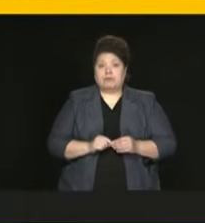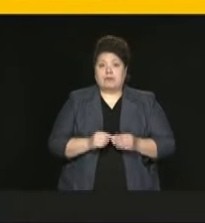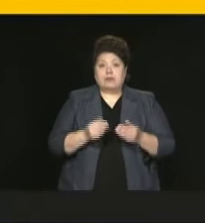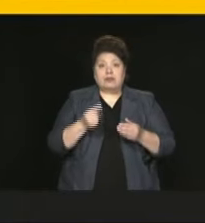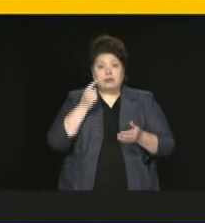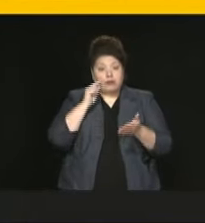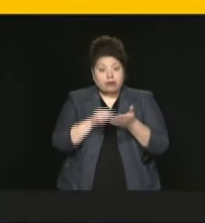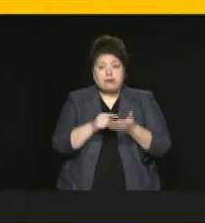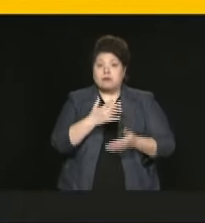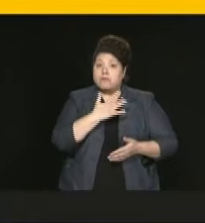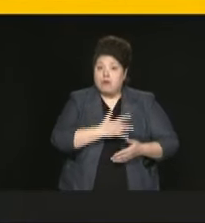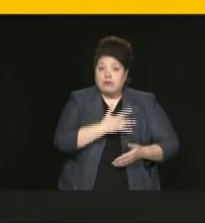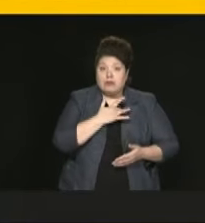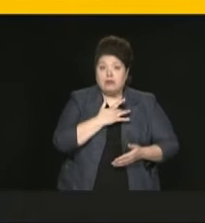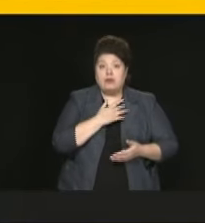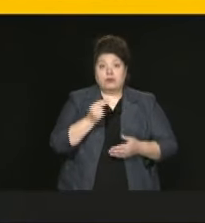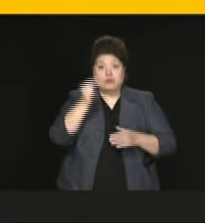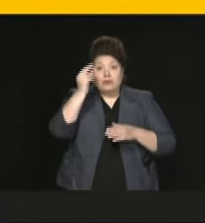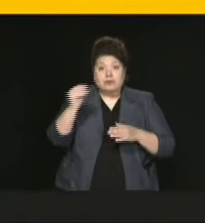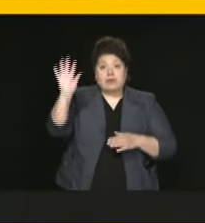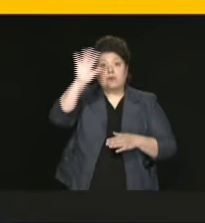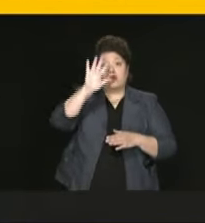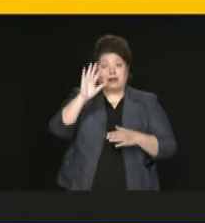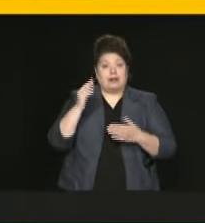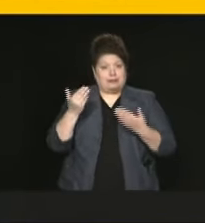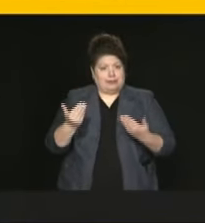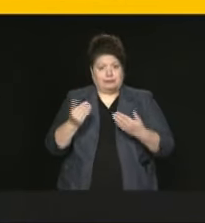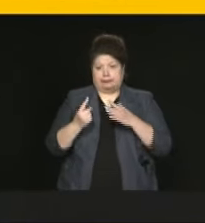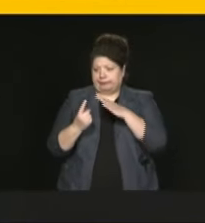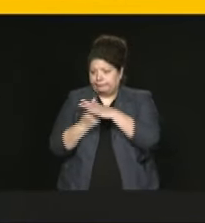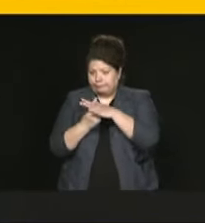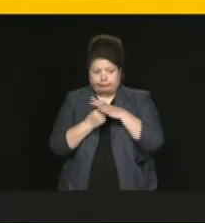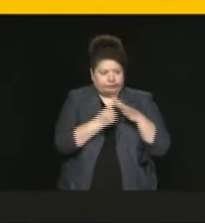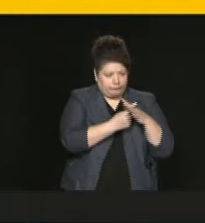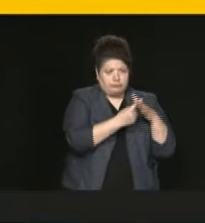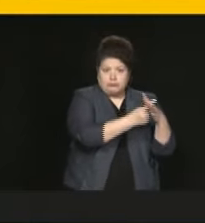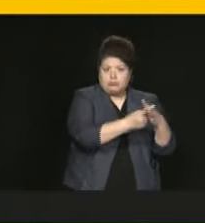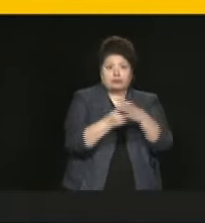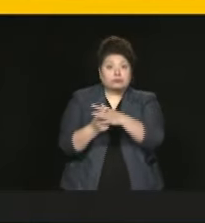are outbreaks currently in long-term care homes.